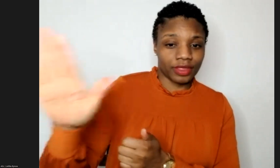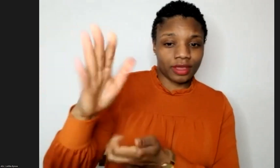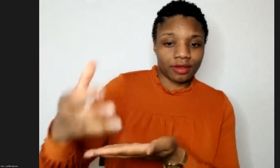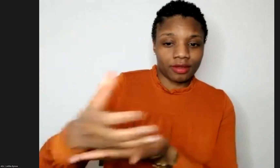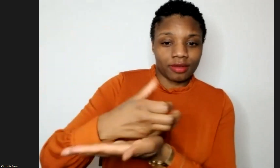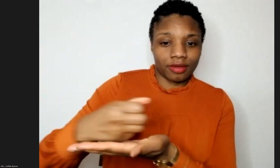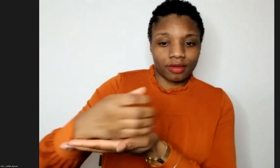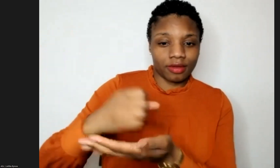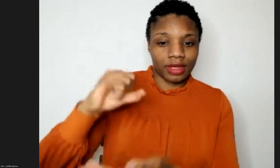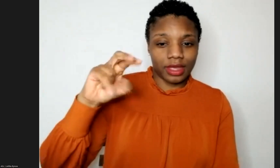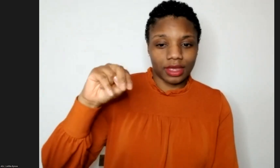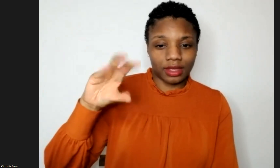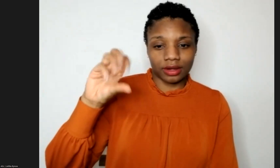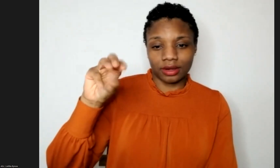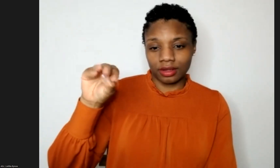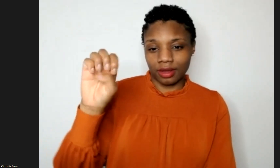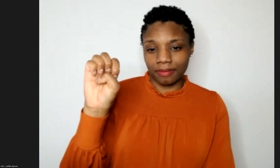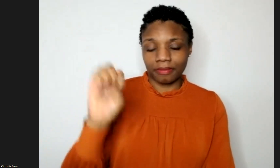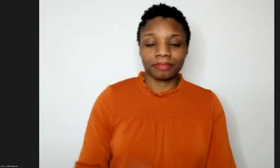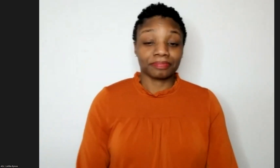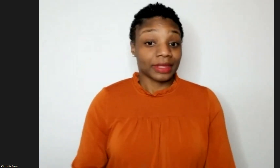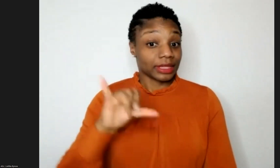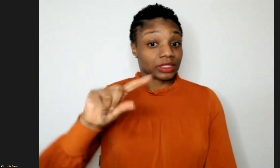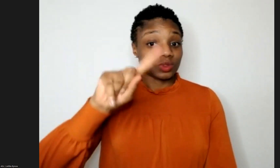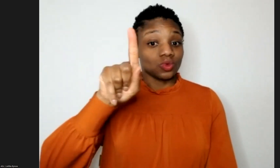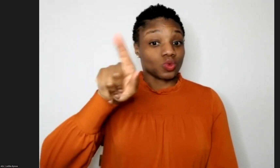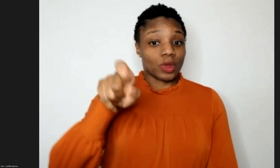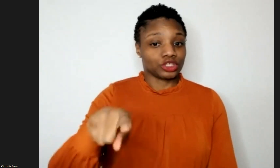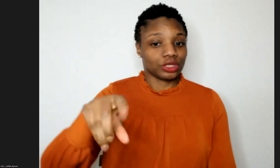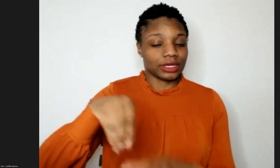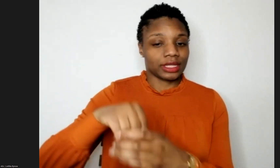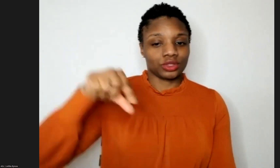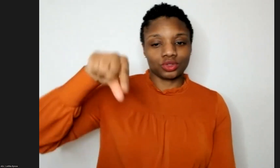Is that it, Kessel? And that is the only question in the box right now.